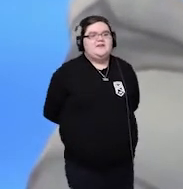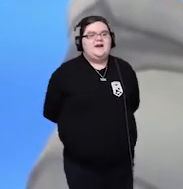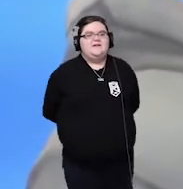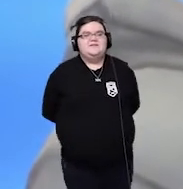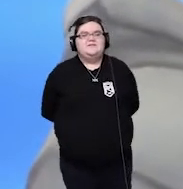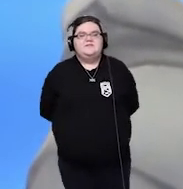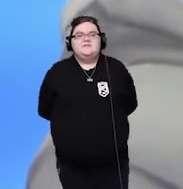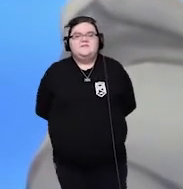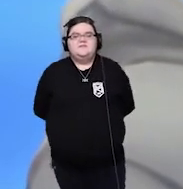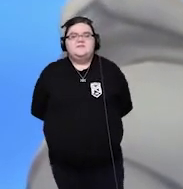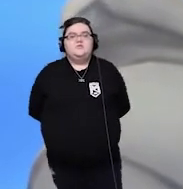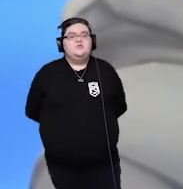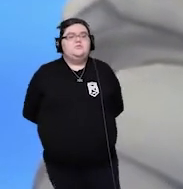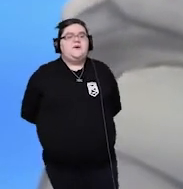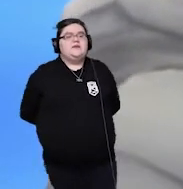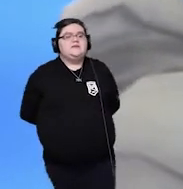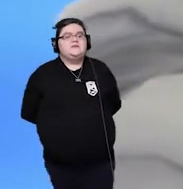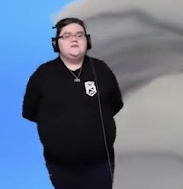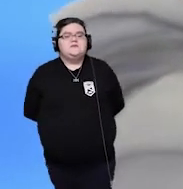That was, yeah. Bed.